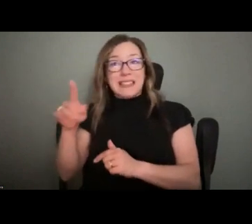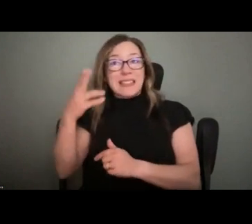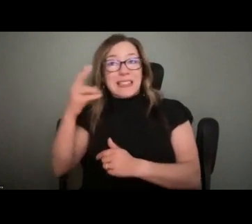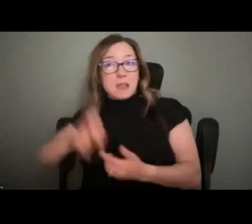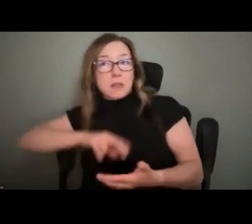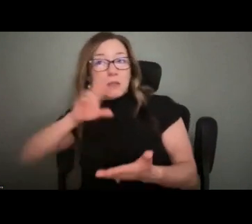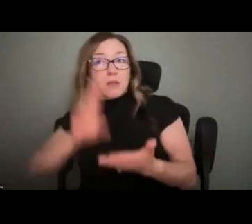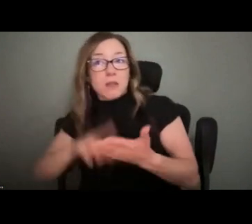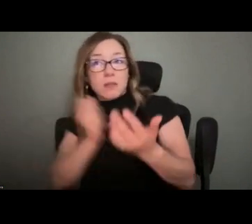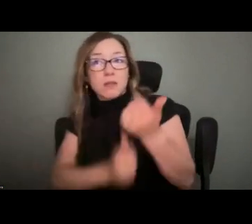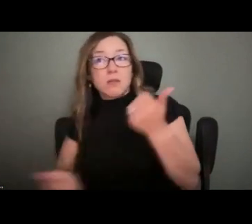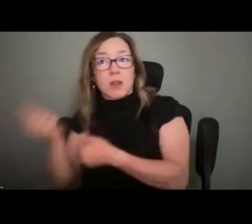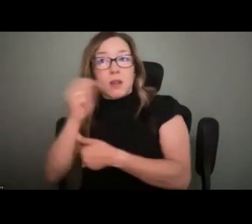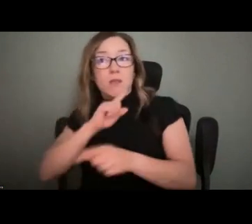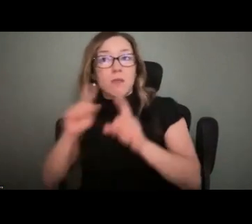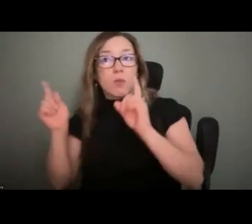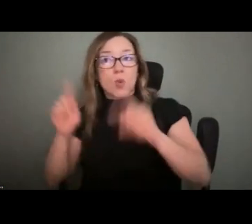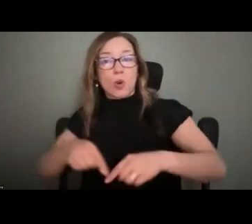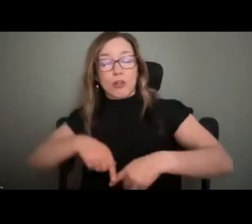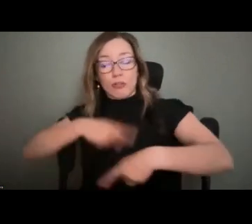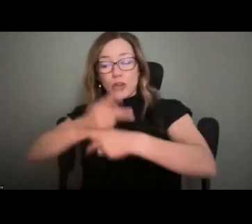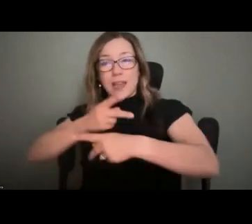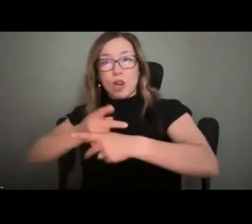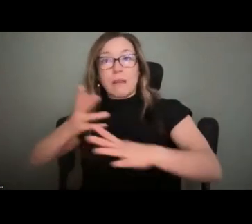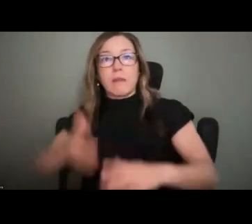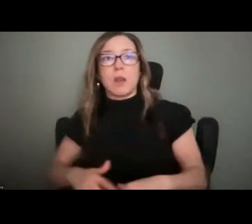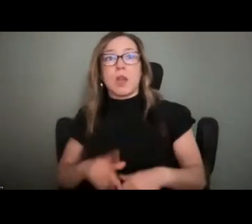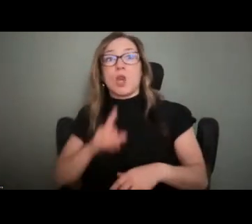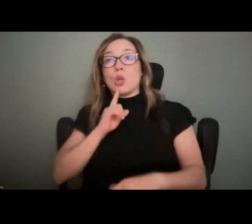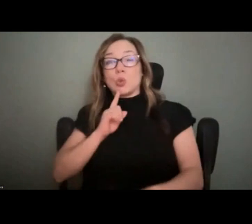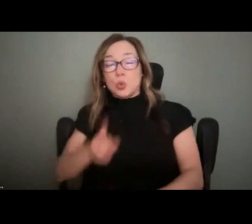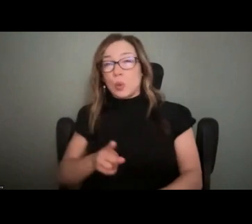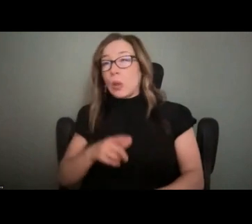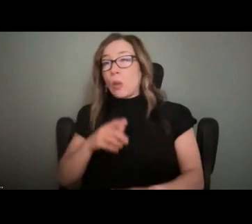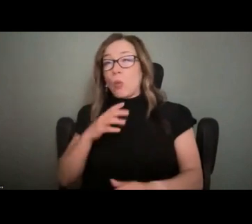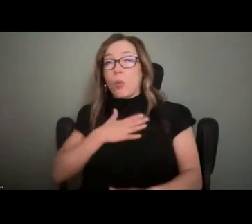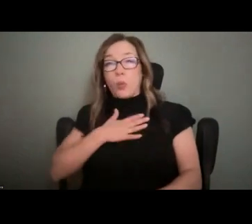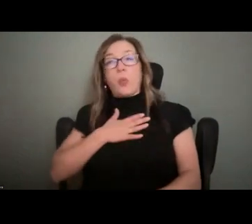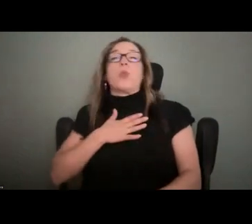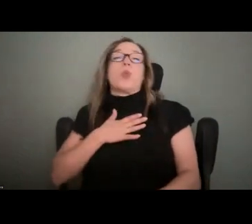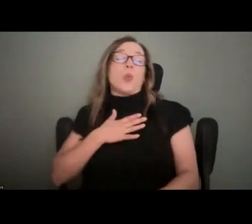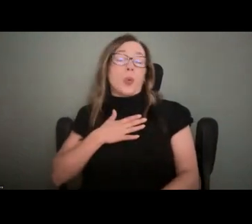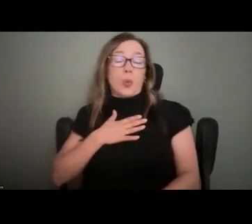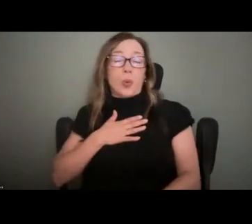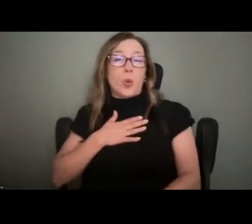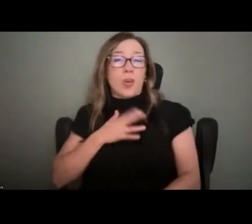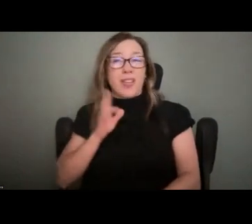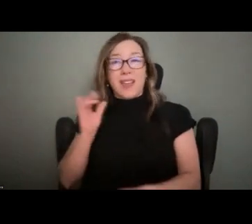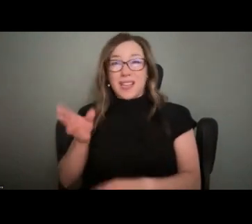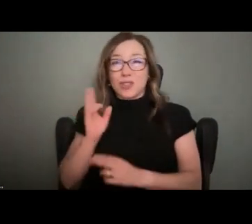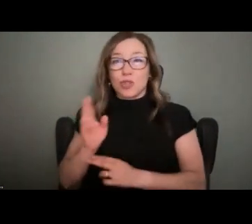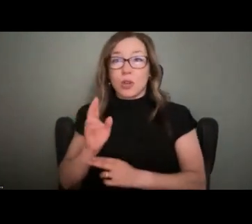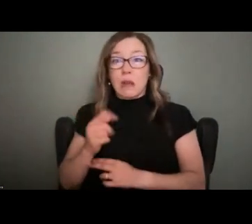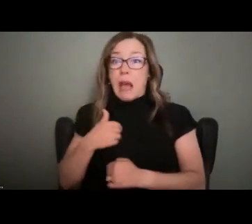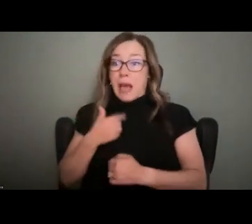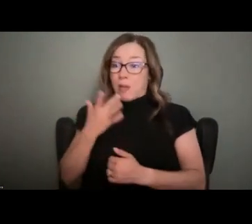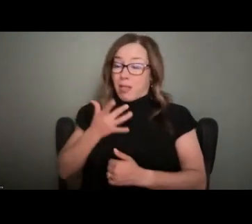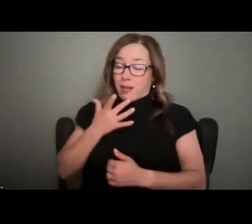an executive order on caregiving. It was truly monumental. And I was lucky enough to be there in